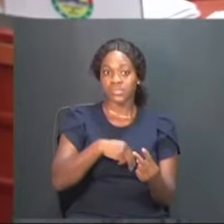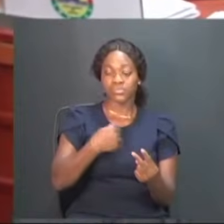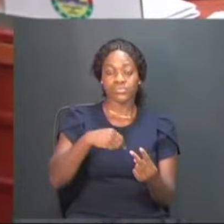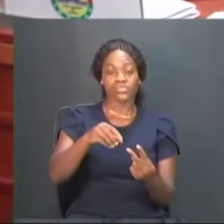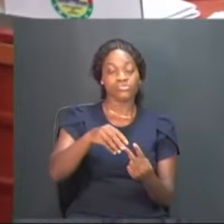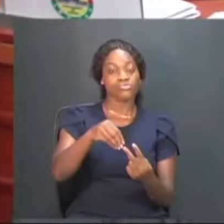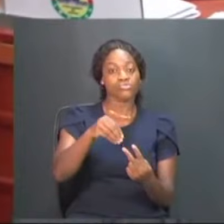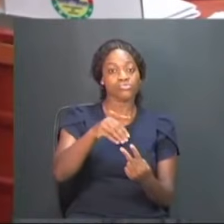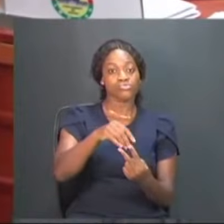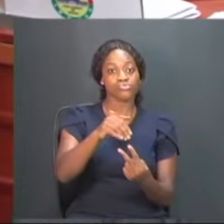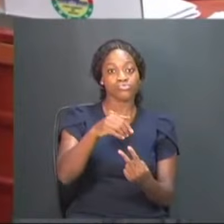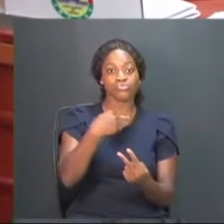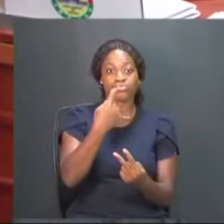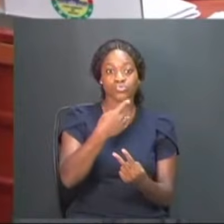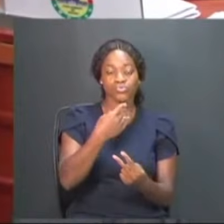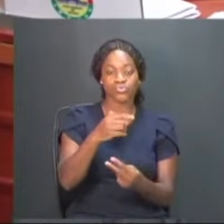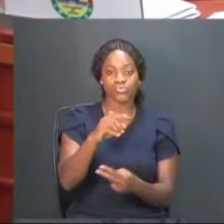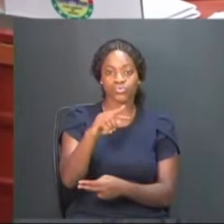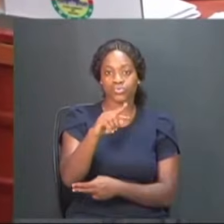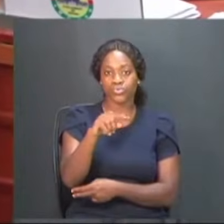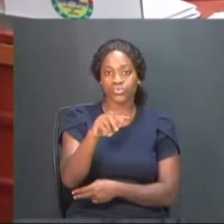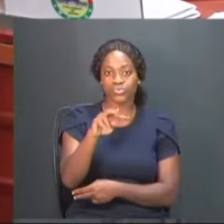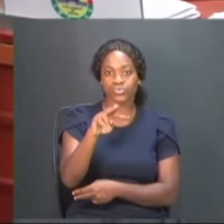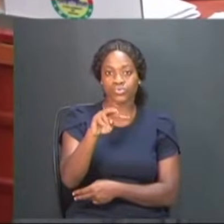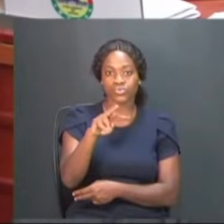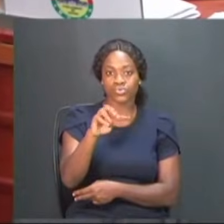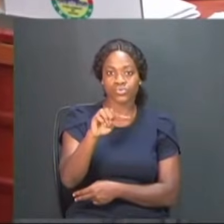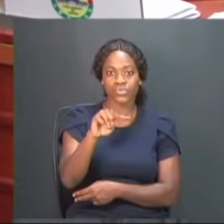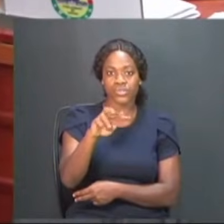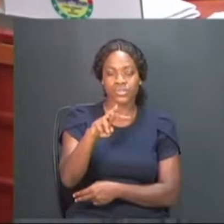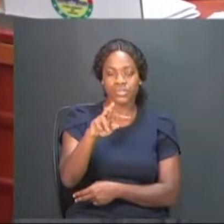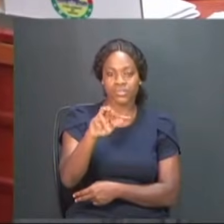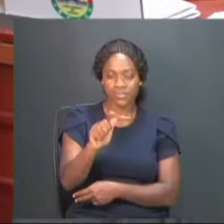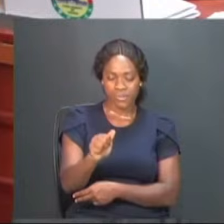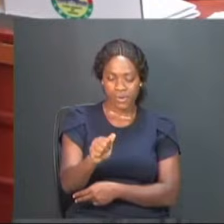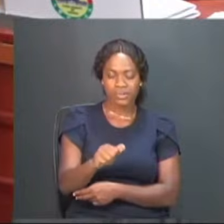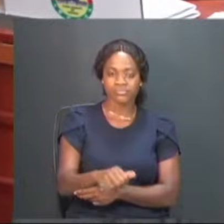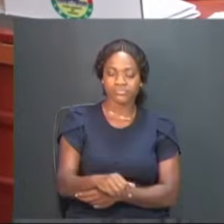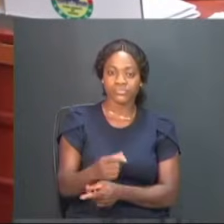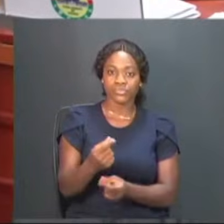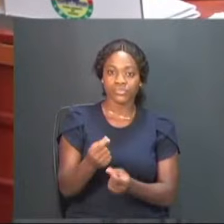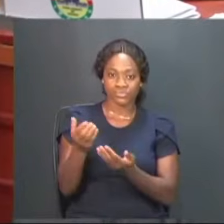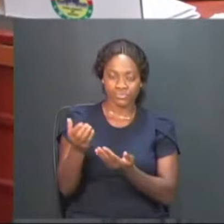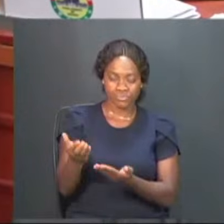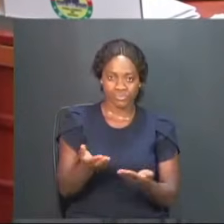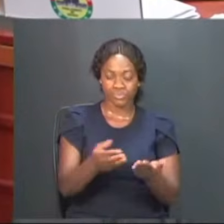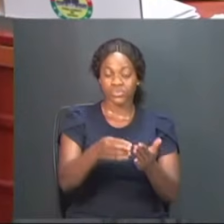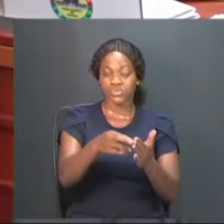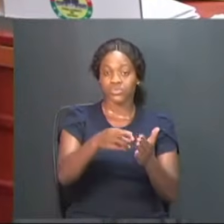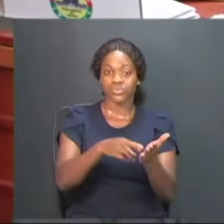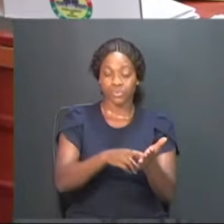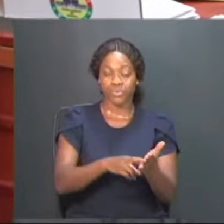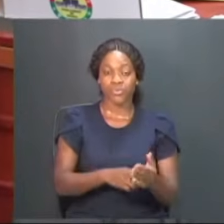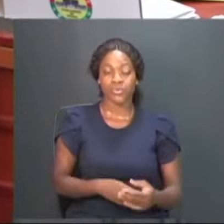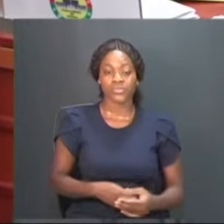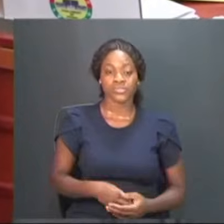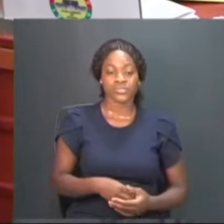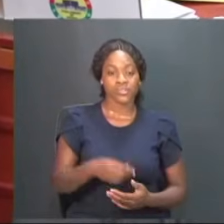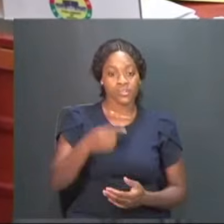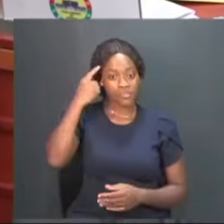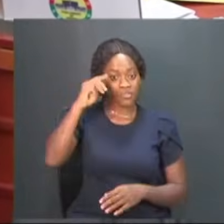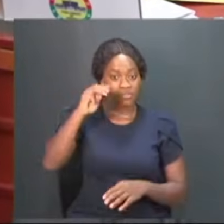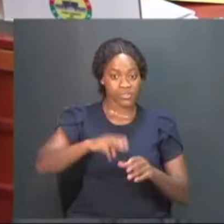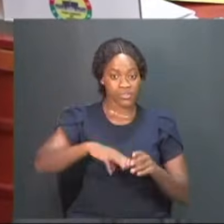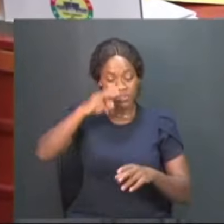Honorable Zuera Ibrahima to lay the reports on behalf of the chairman